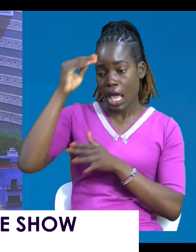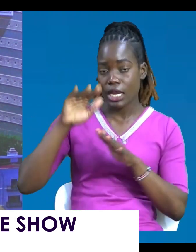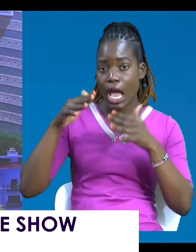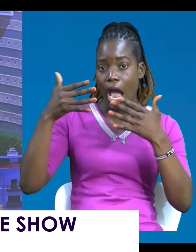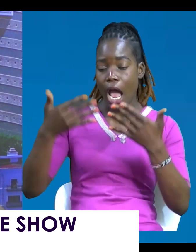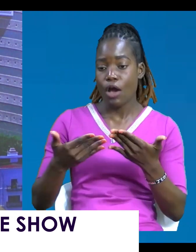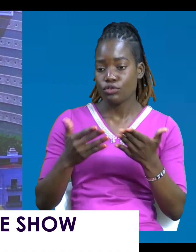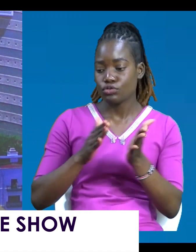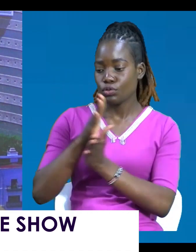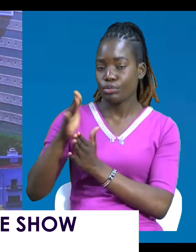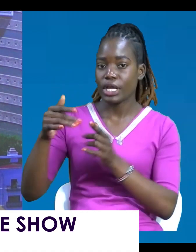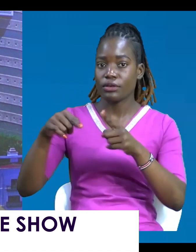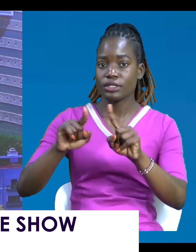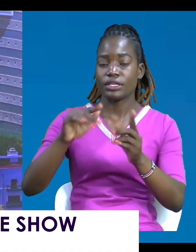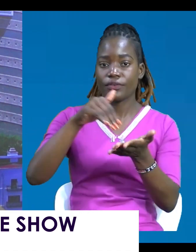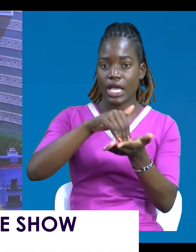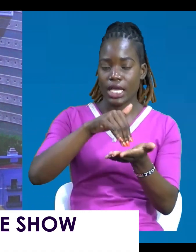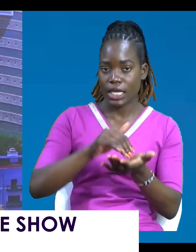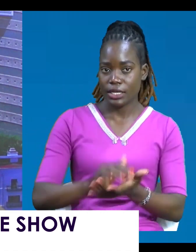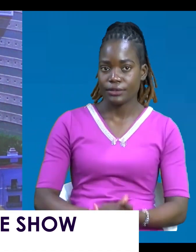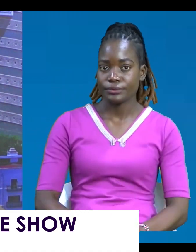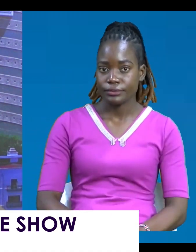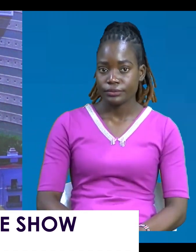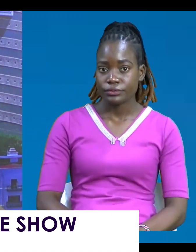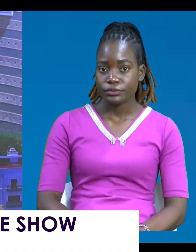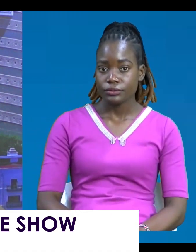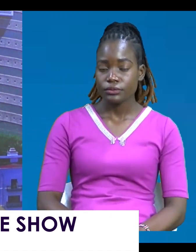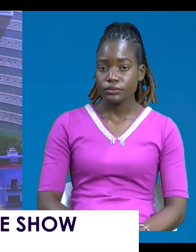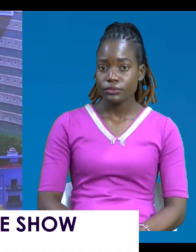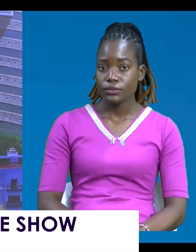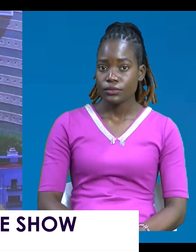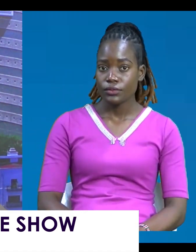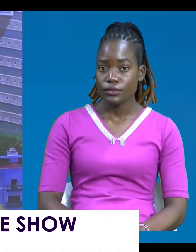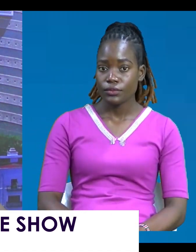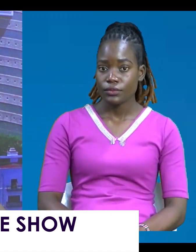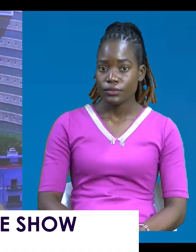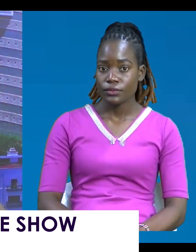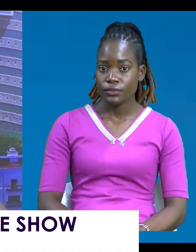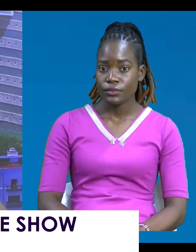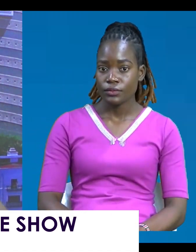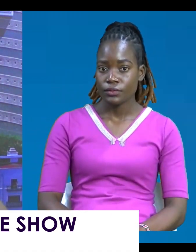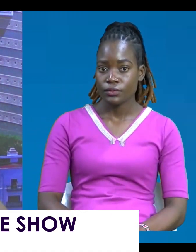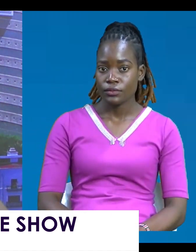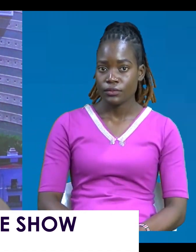to repackage yourself. By the way,